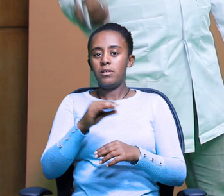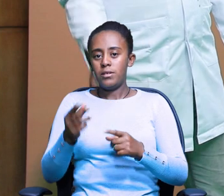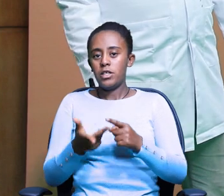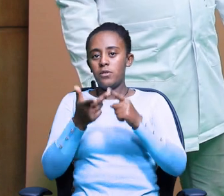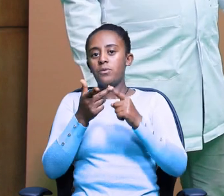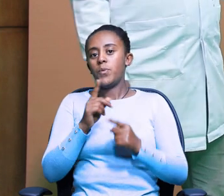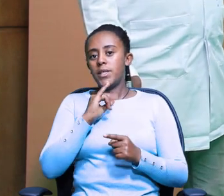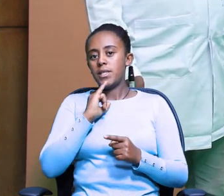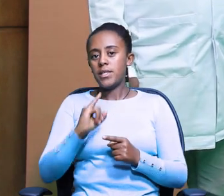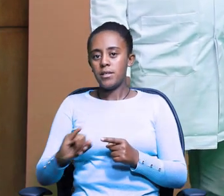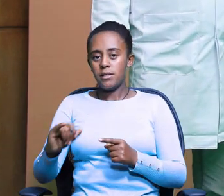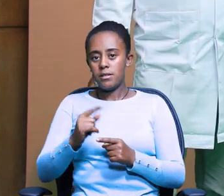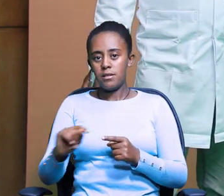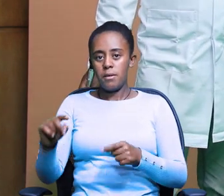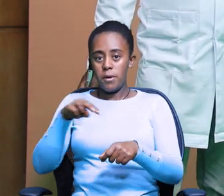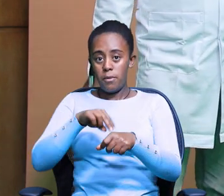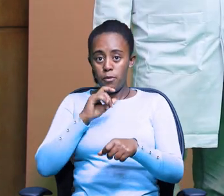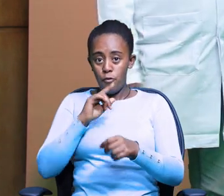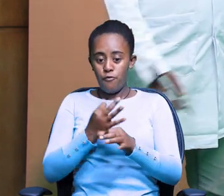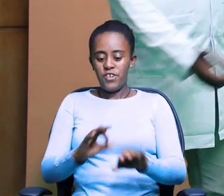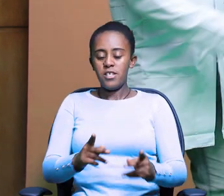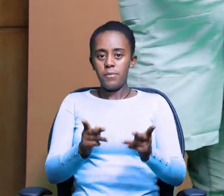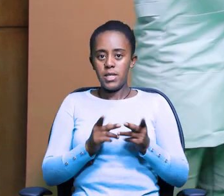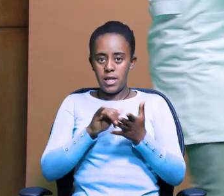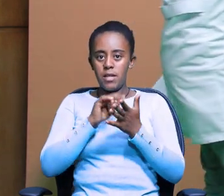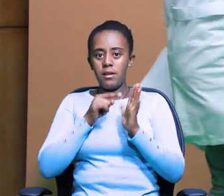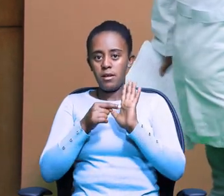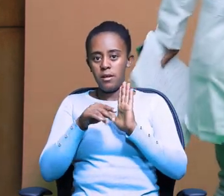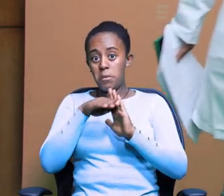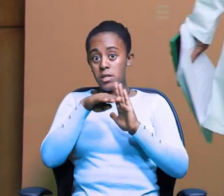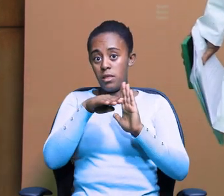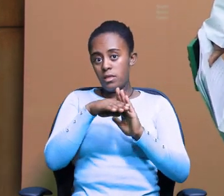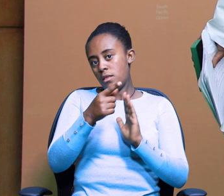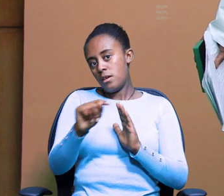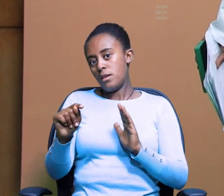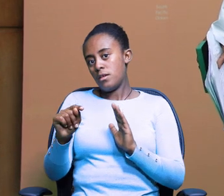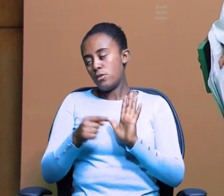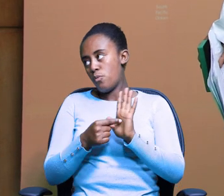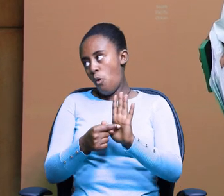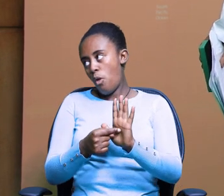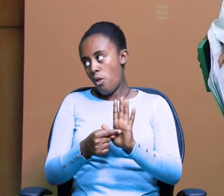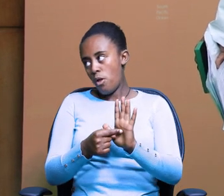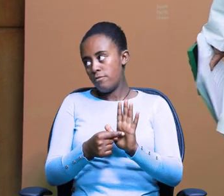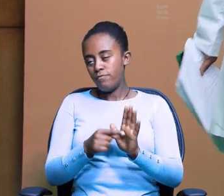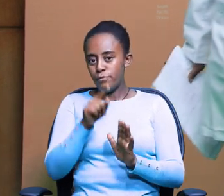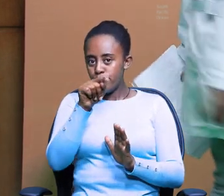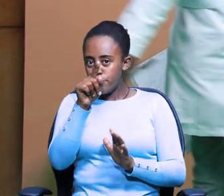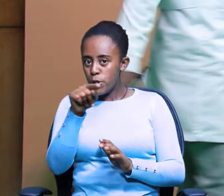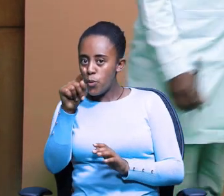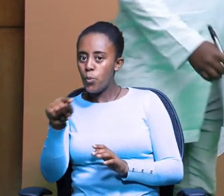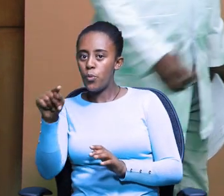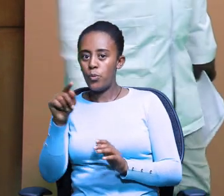third one is the permeability of free space. That is represented by the symbol, this one, mu.